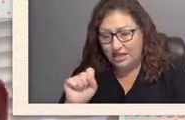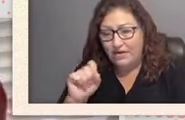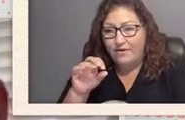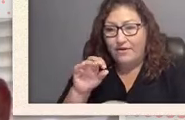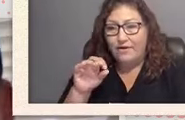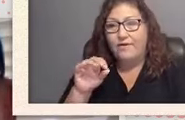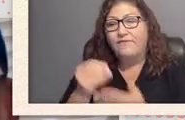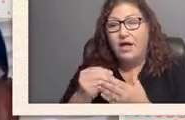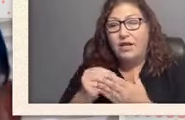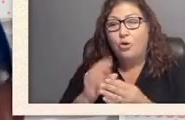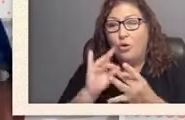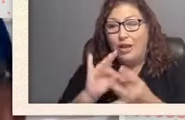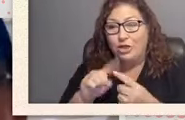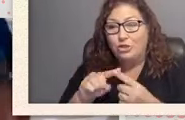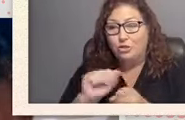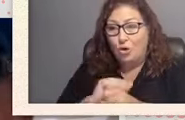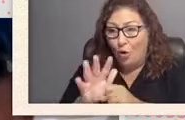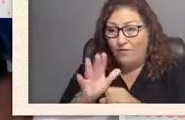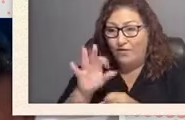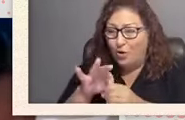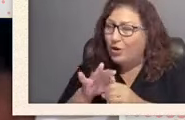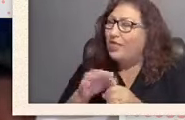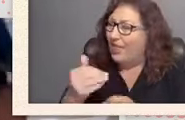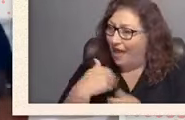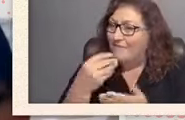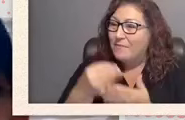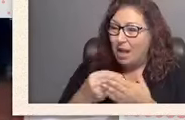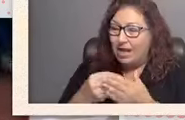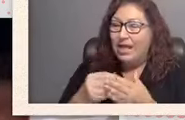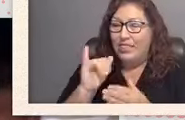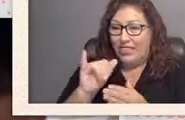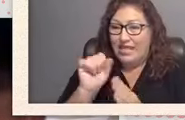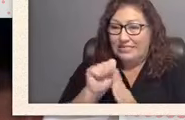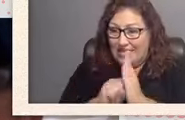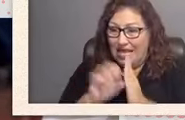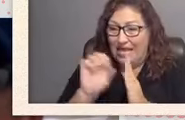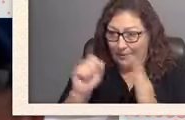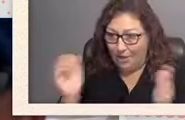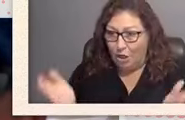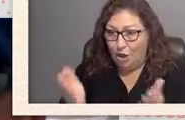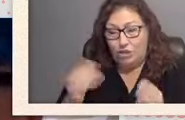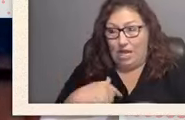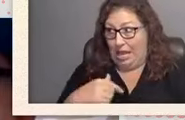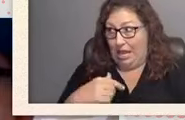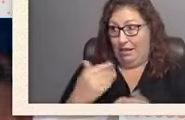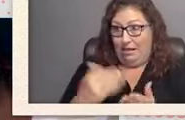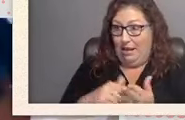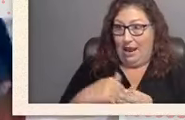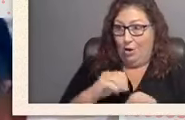there is money out there that states could be encouraged to, again, I have no idea what the